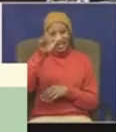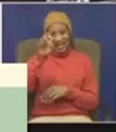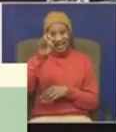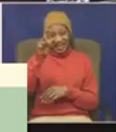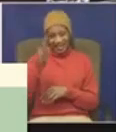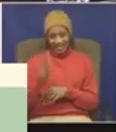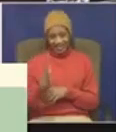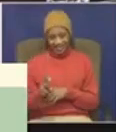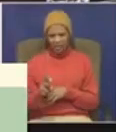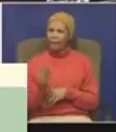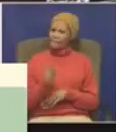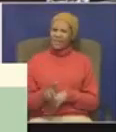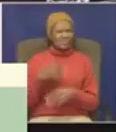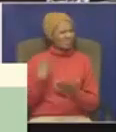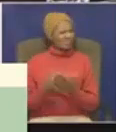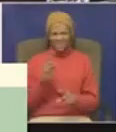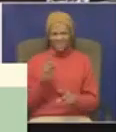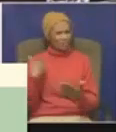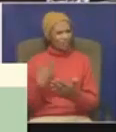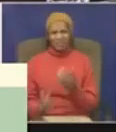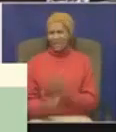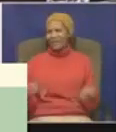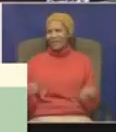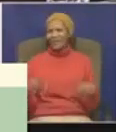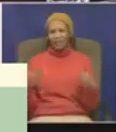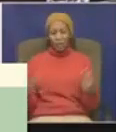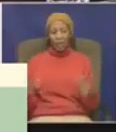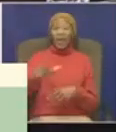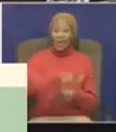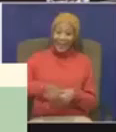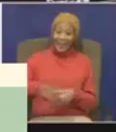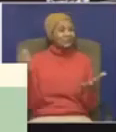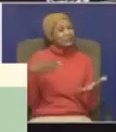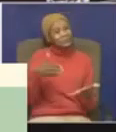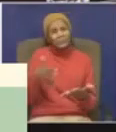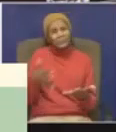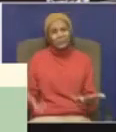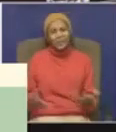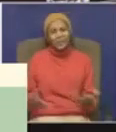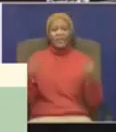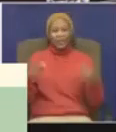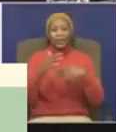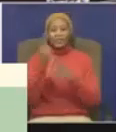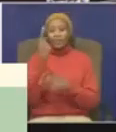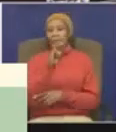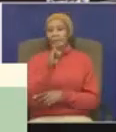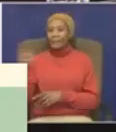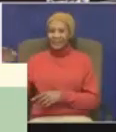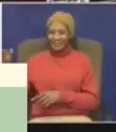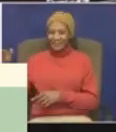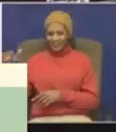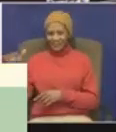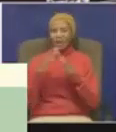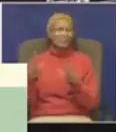anyway, because we just don't have the land there to build the 1 million houses. And